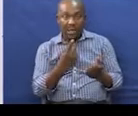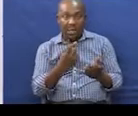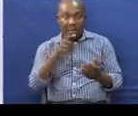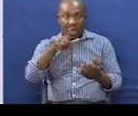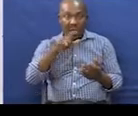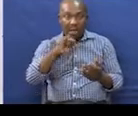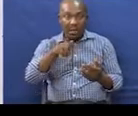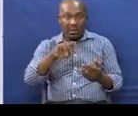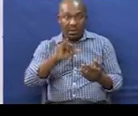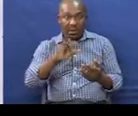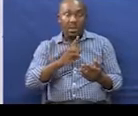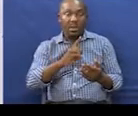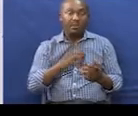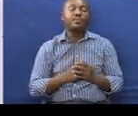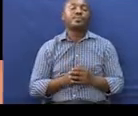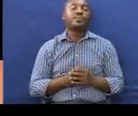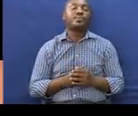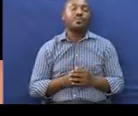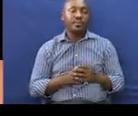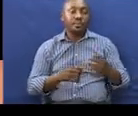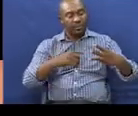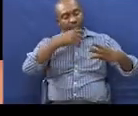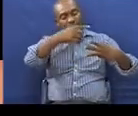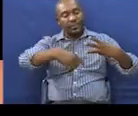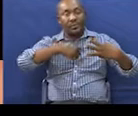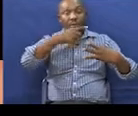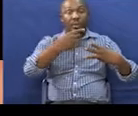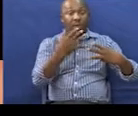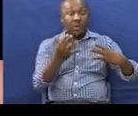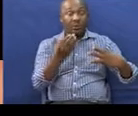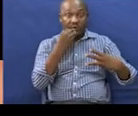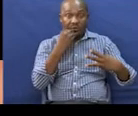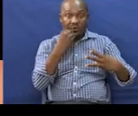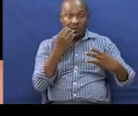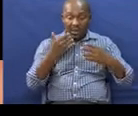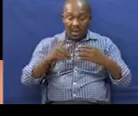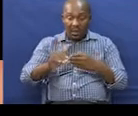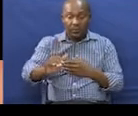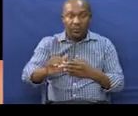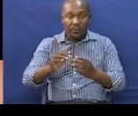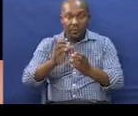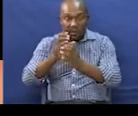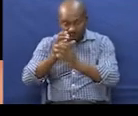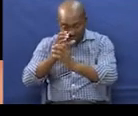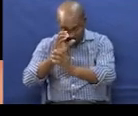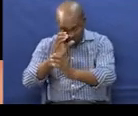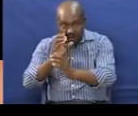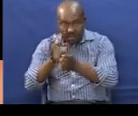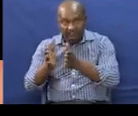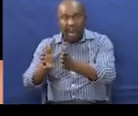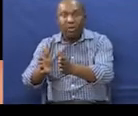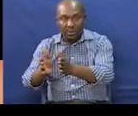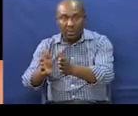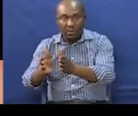These three types of food are tested in the laboratory, and there